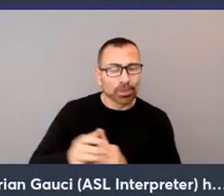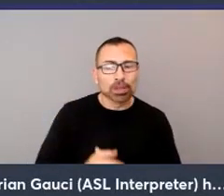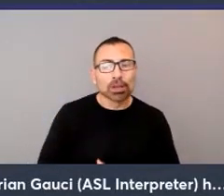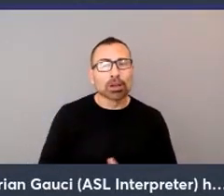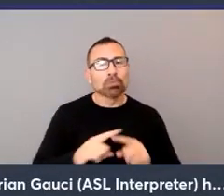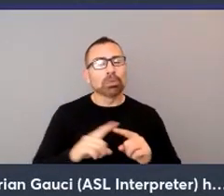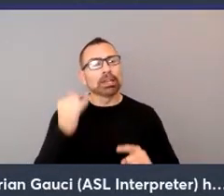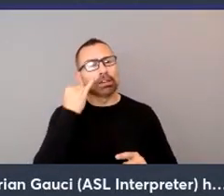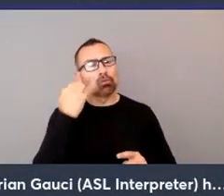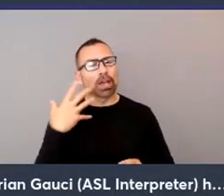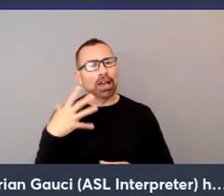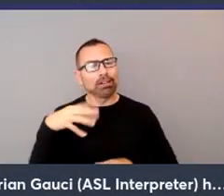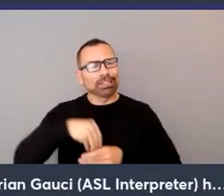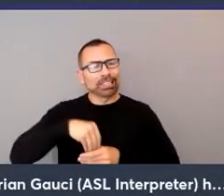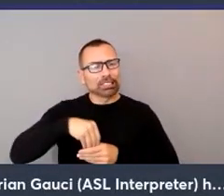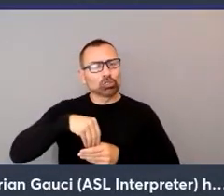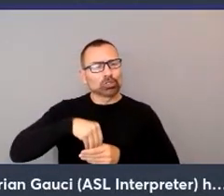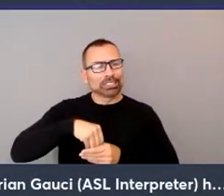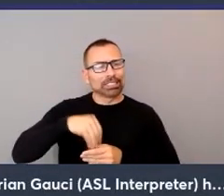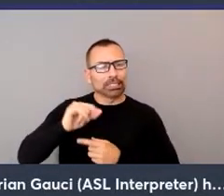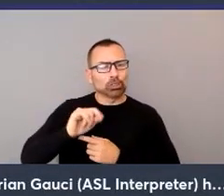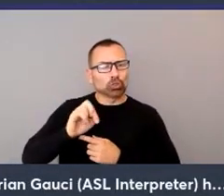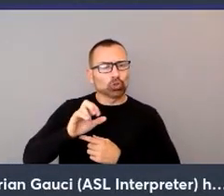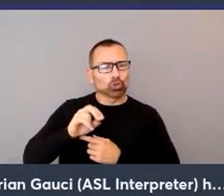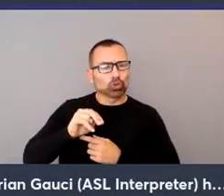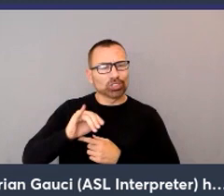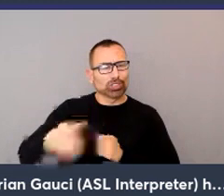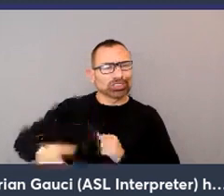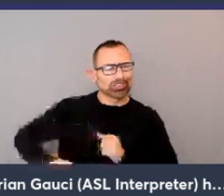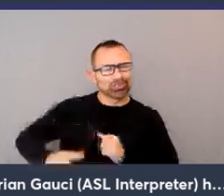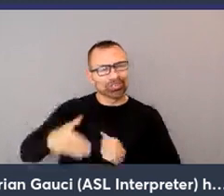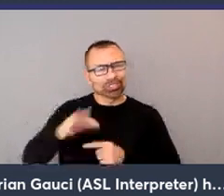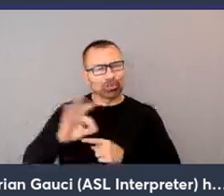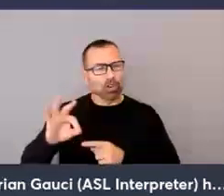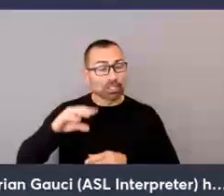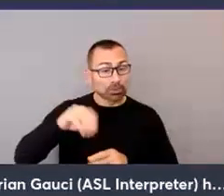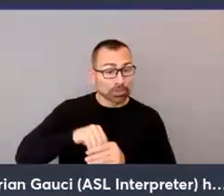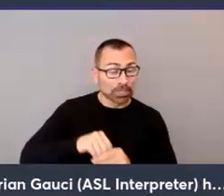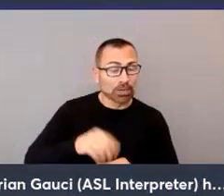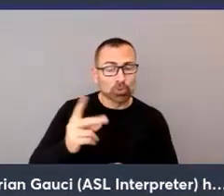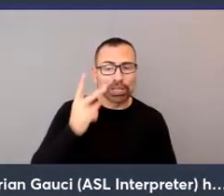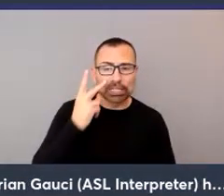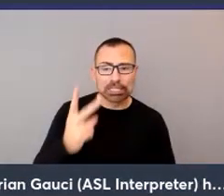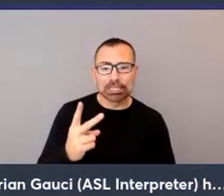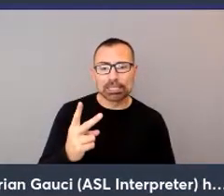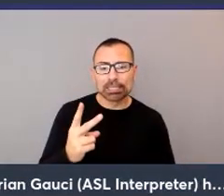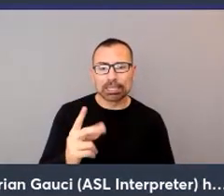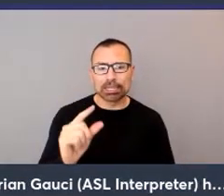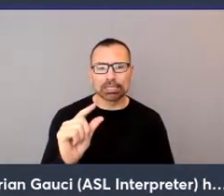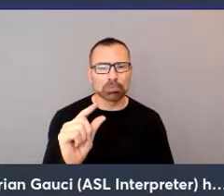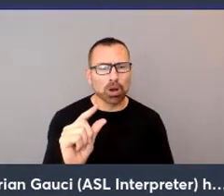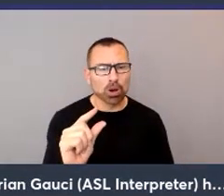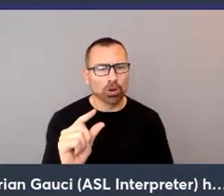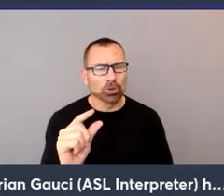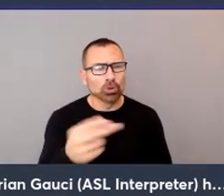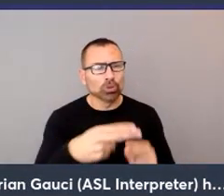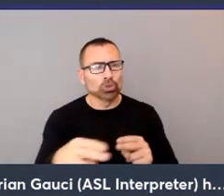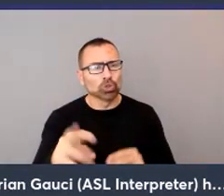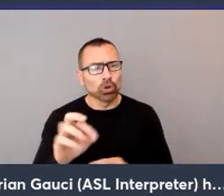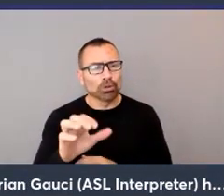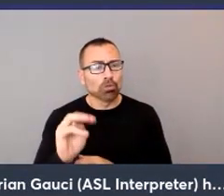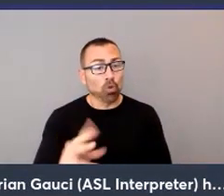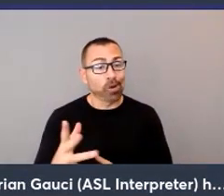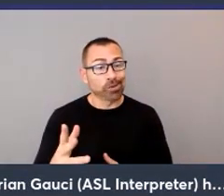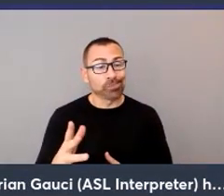intrinsic function in here? So we can see that a very small short form exclamation point is missing